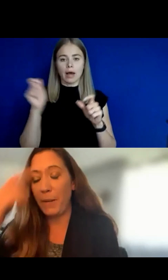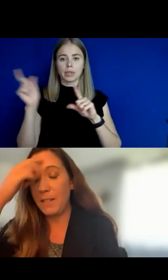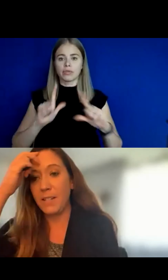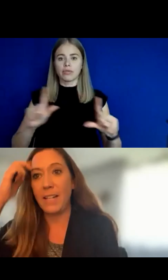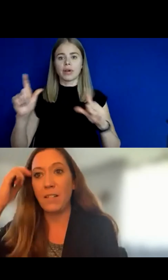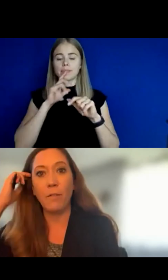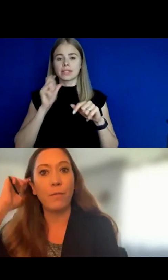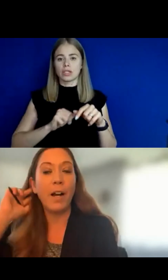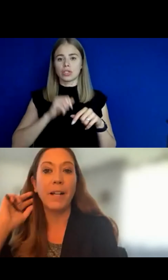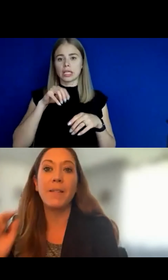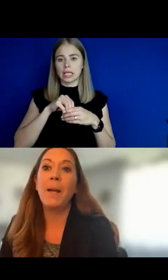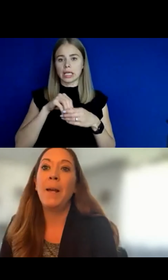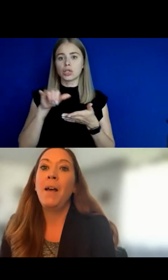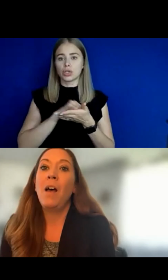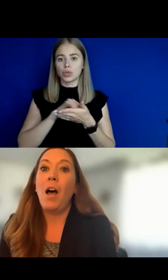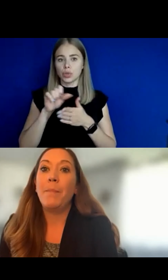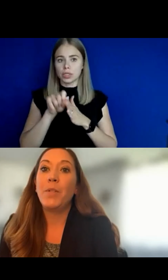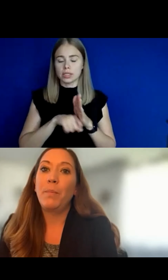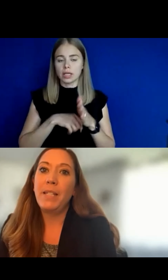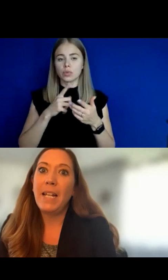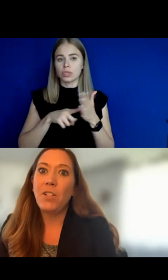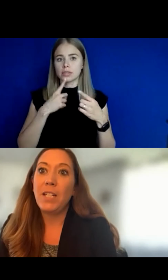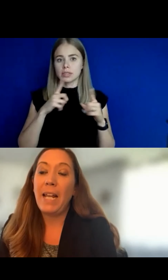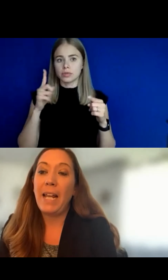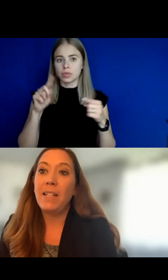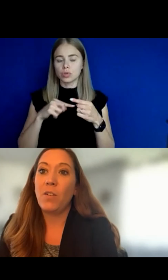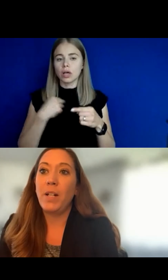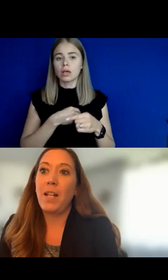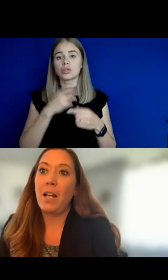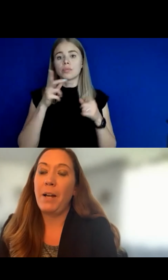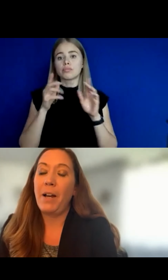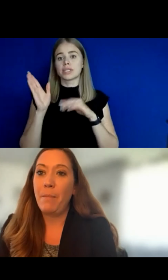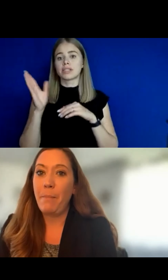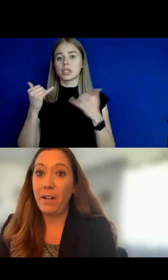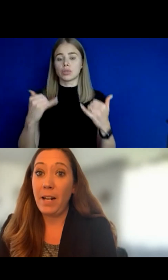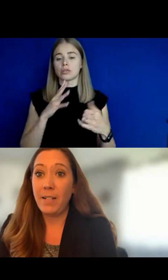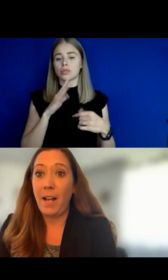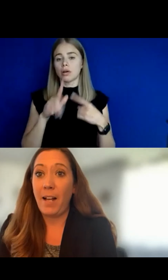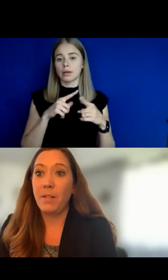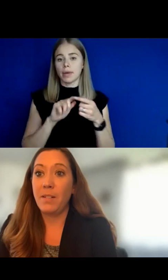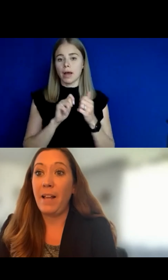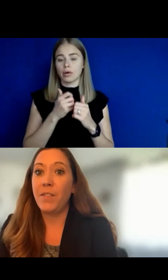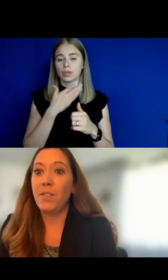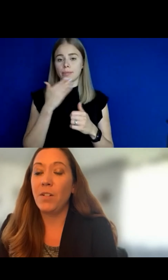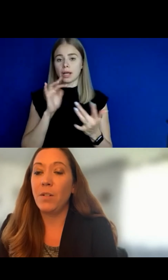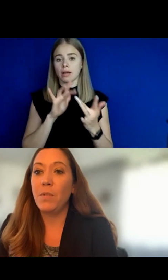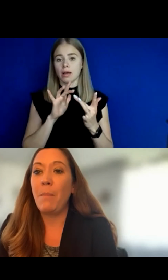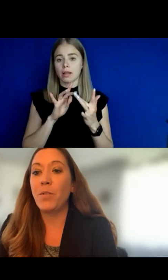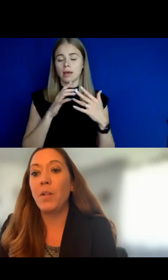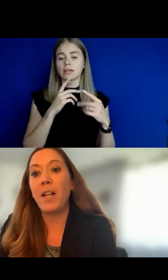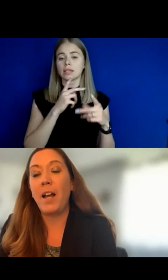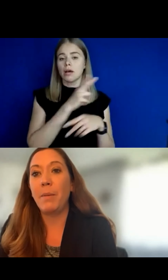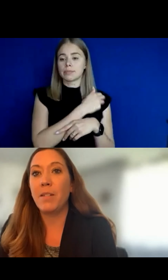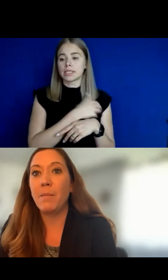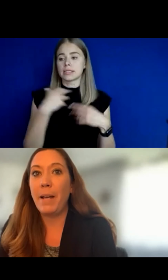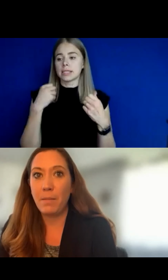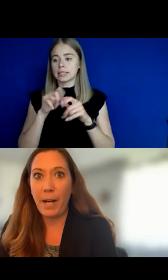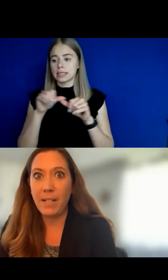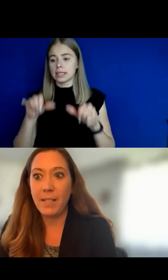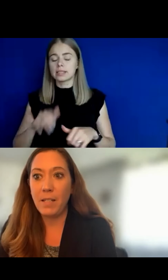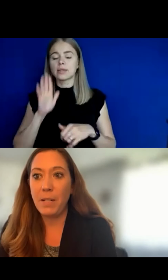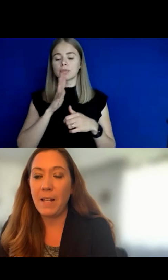what has been successful for us. So the presentation today is going to talk about how to better connect hospitals and health systems. I'm also going to talk about